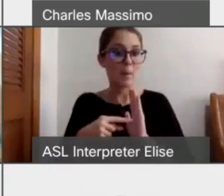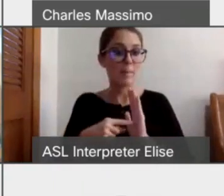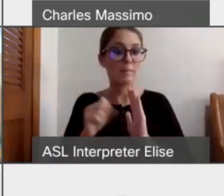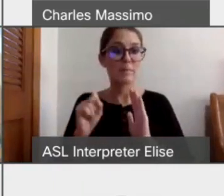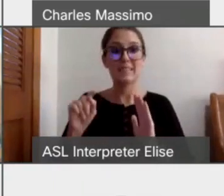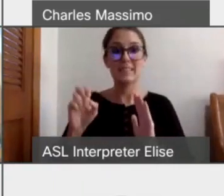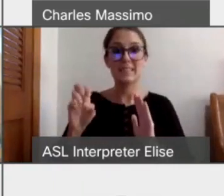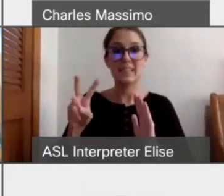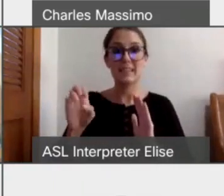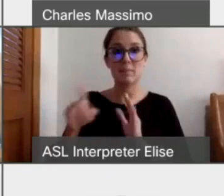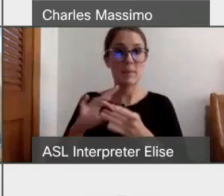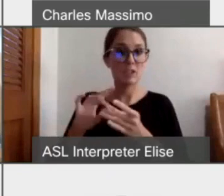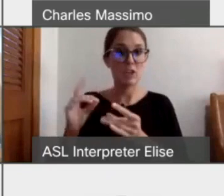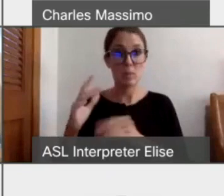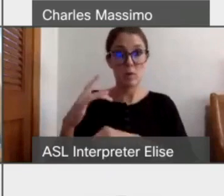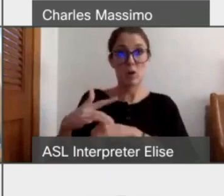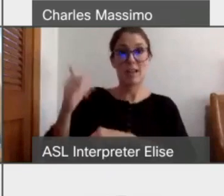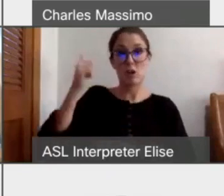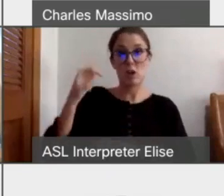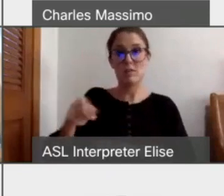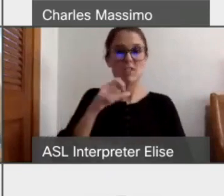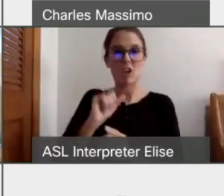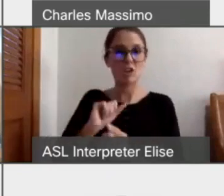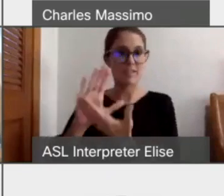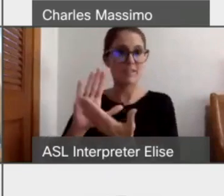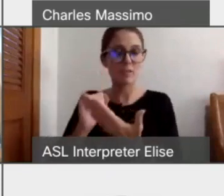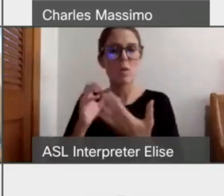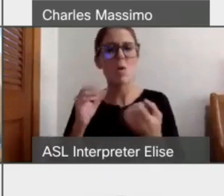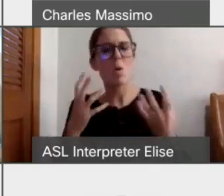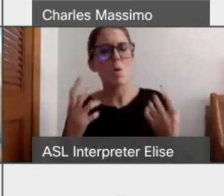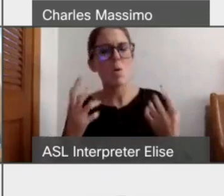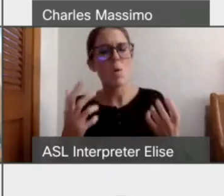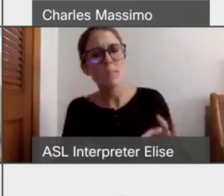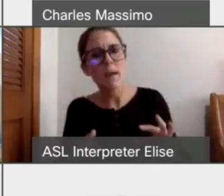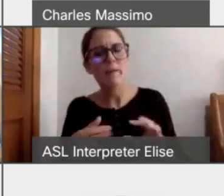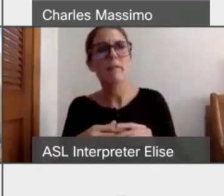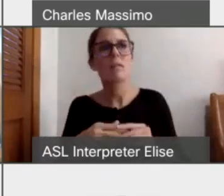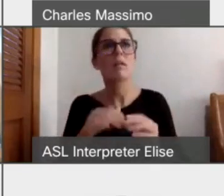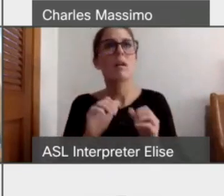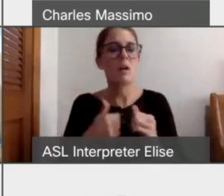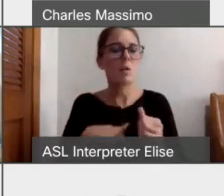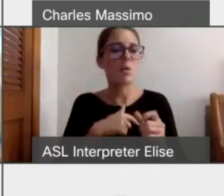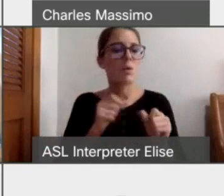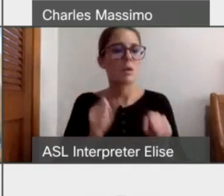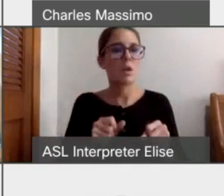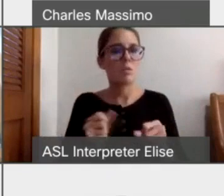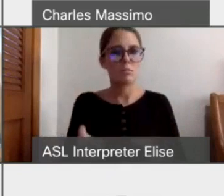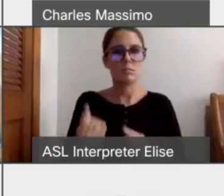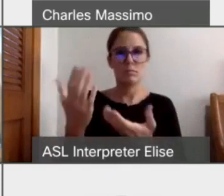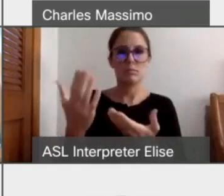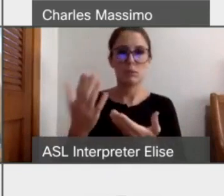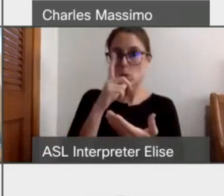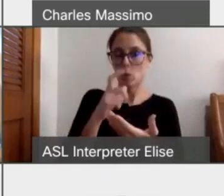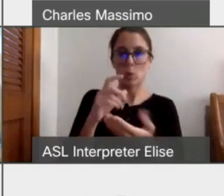addressed. So I'd like to get some feedback as to how we can present this to who in the board, write it